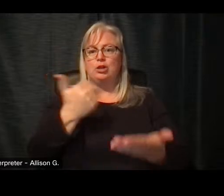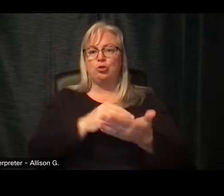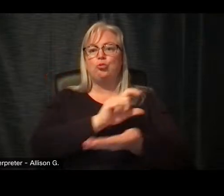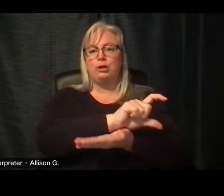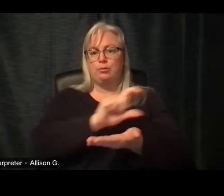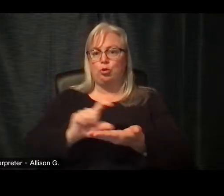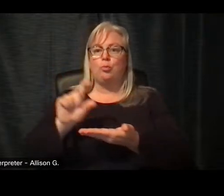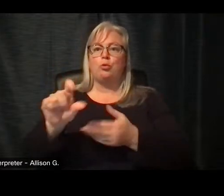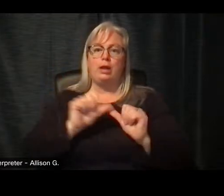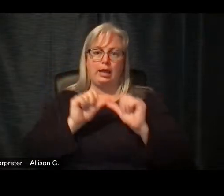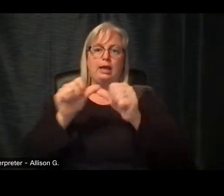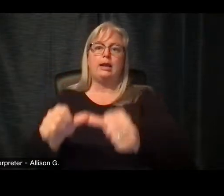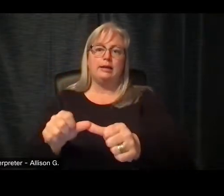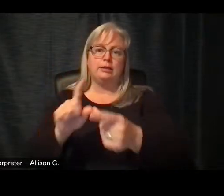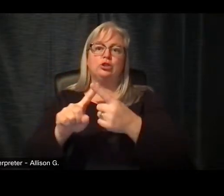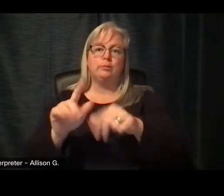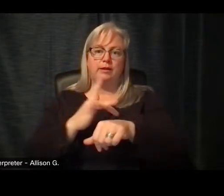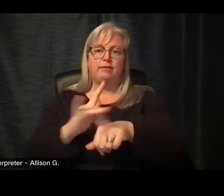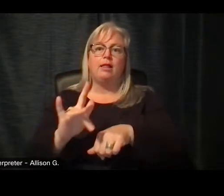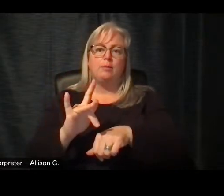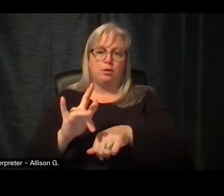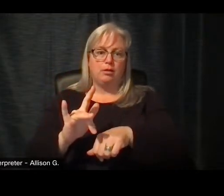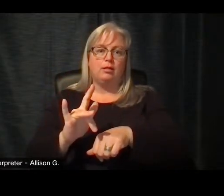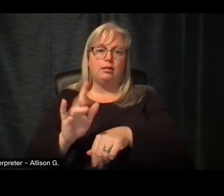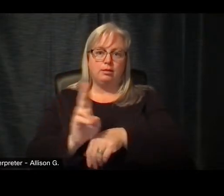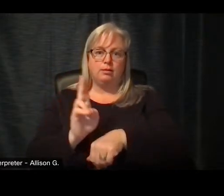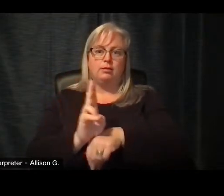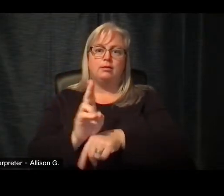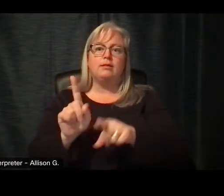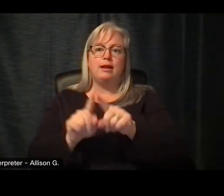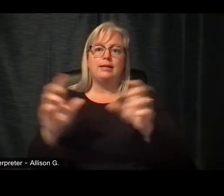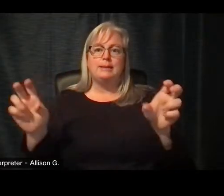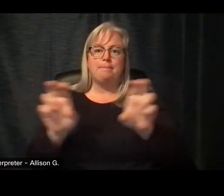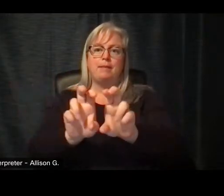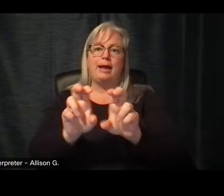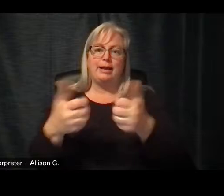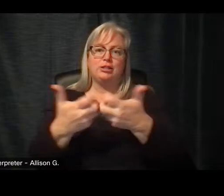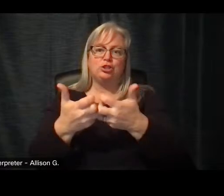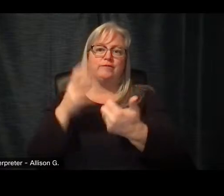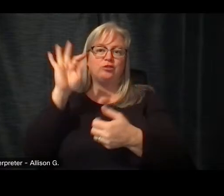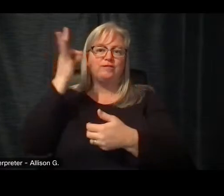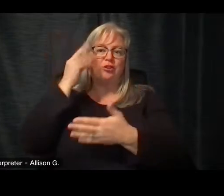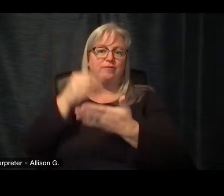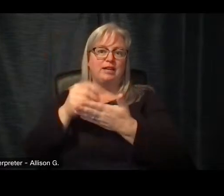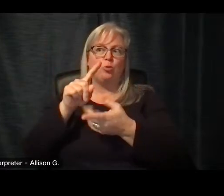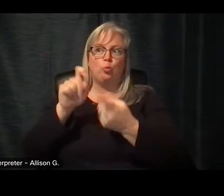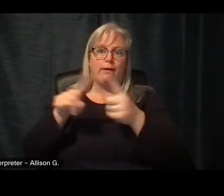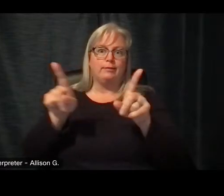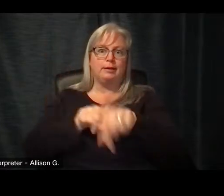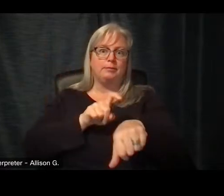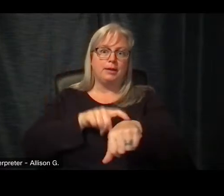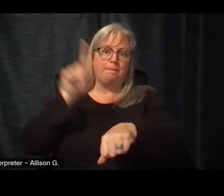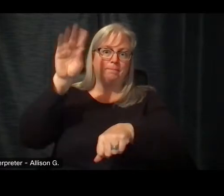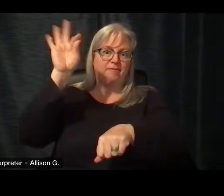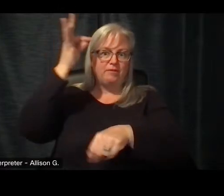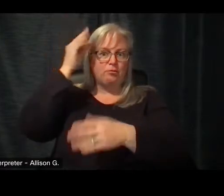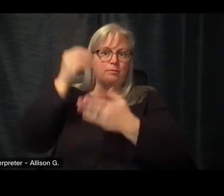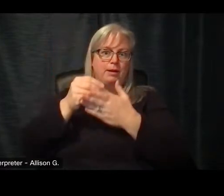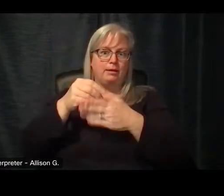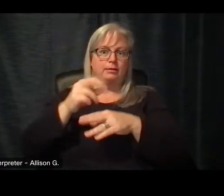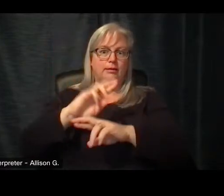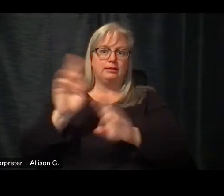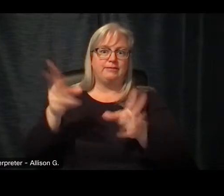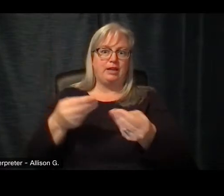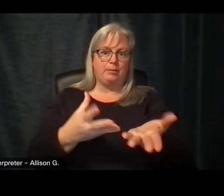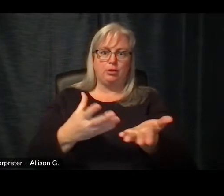reappropriated to be available as a match for federal funds when those are available. Okay.